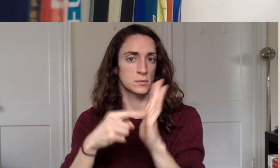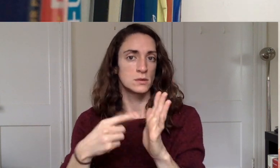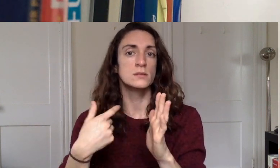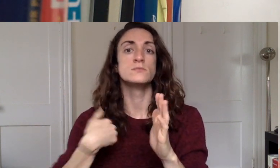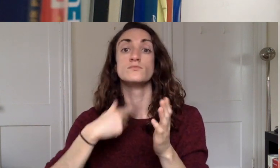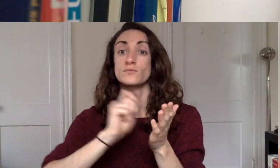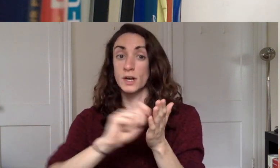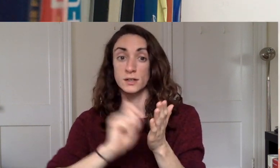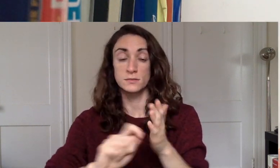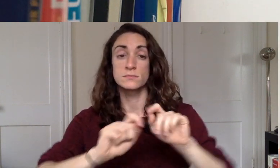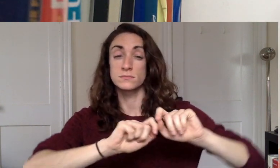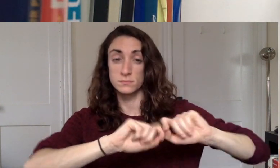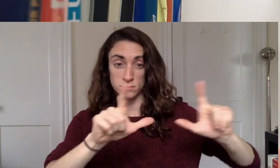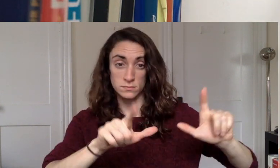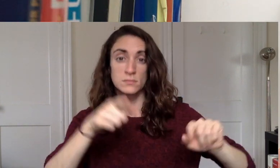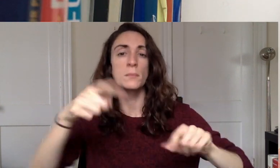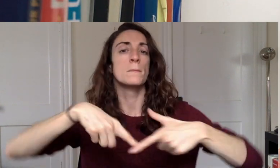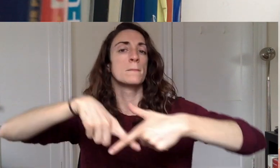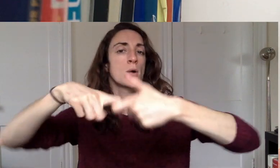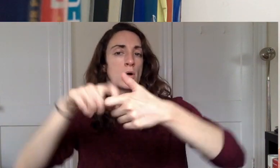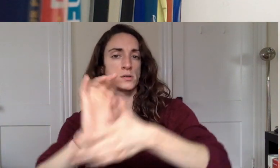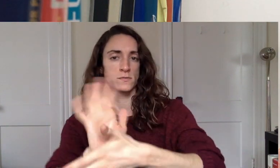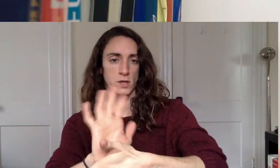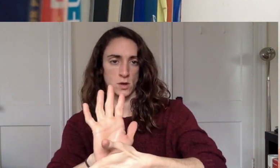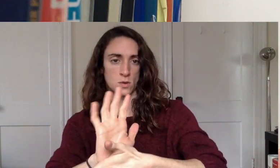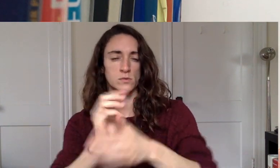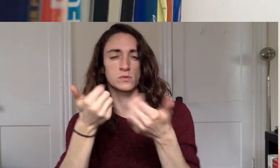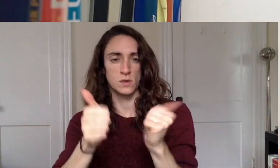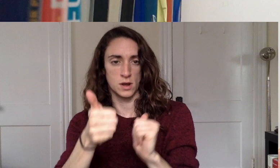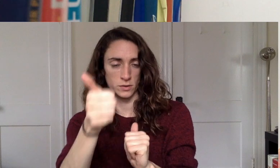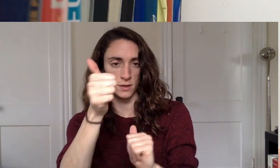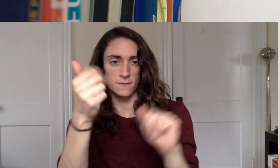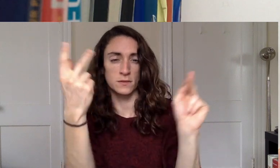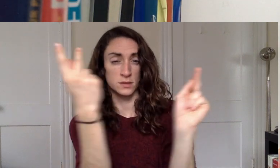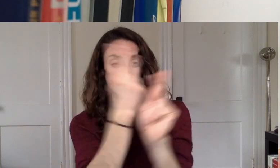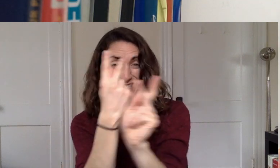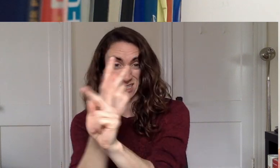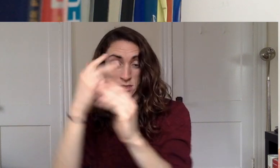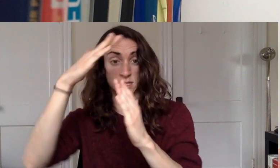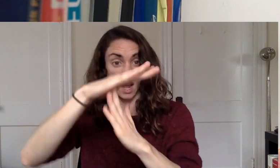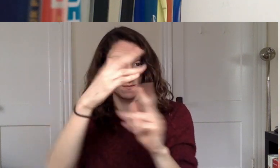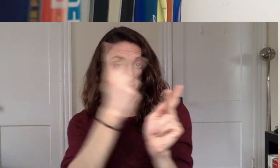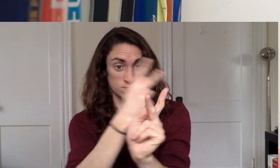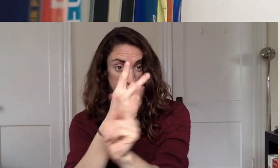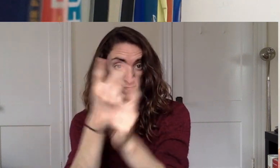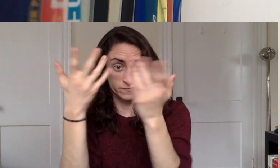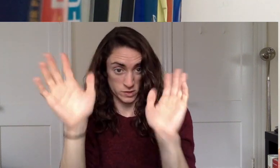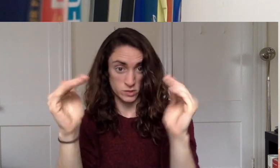I'm going to write one last example. I suggest that you pause the video, try it yourself, and then compare your answer to mine.